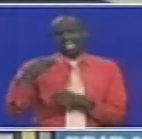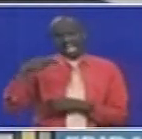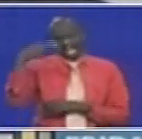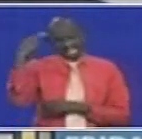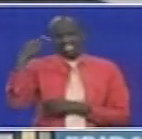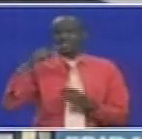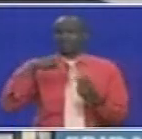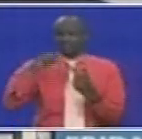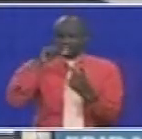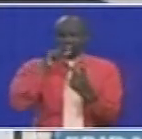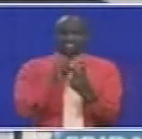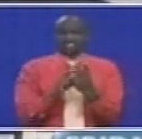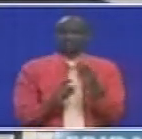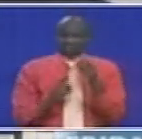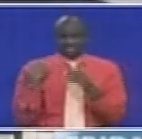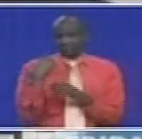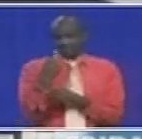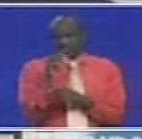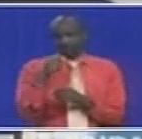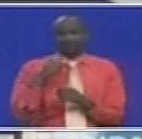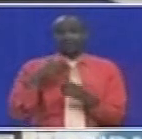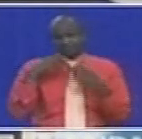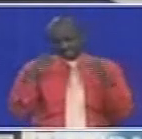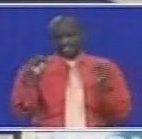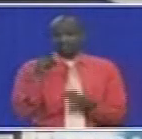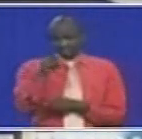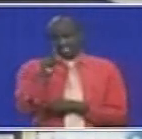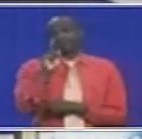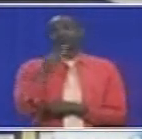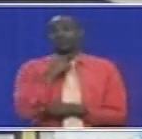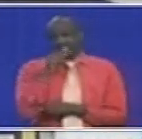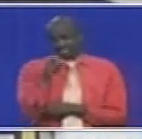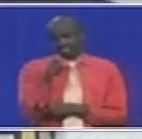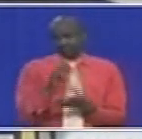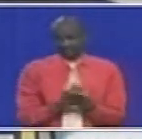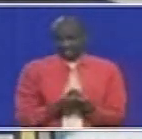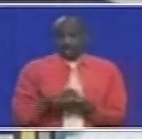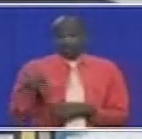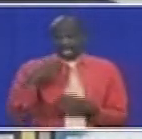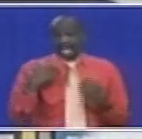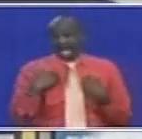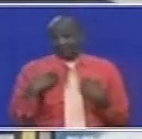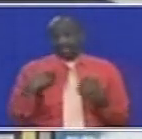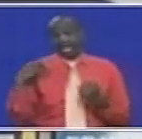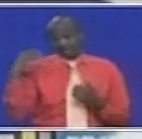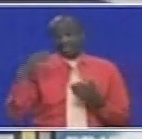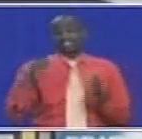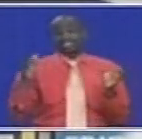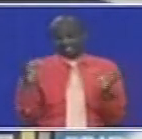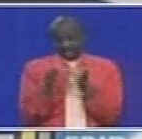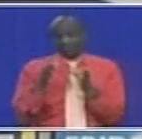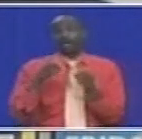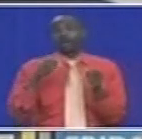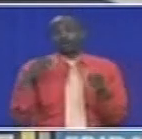the priority list of His Excellency the President himself. And we have a cabinet subcommittee that has